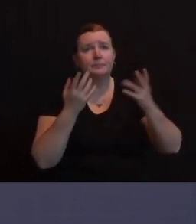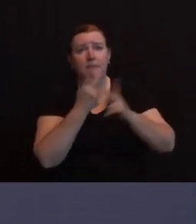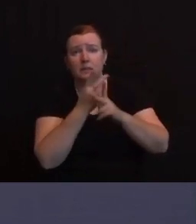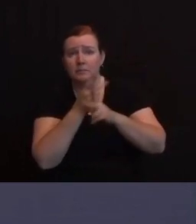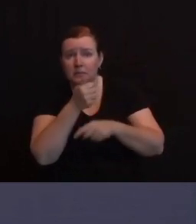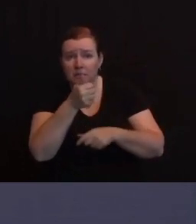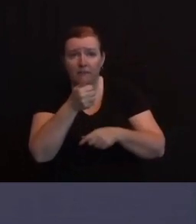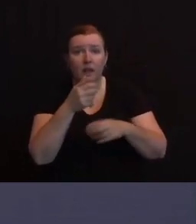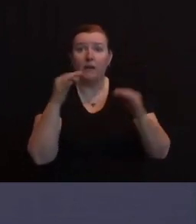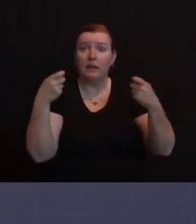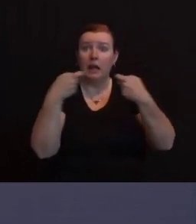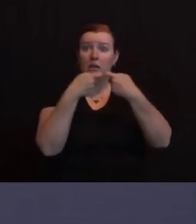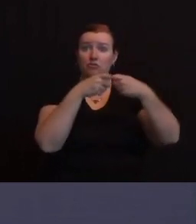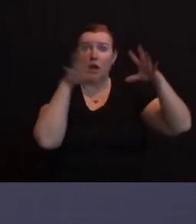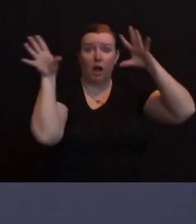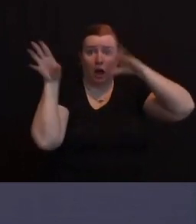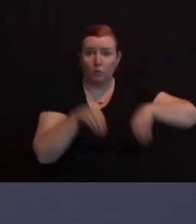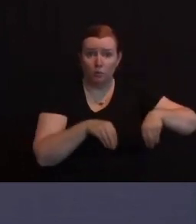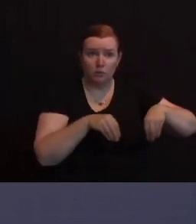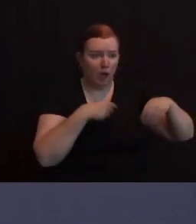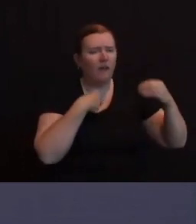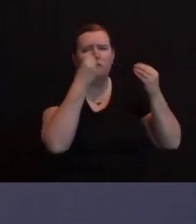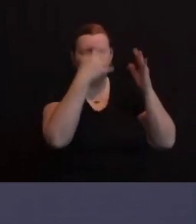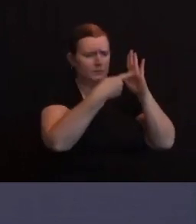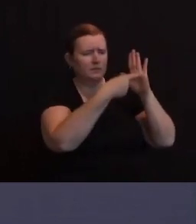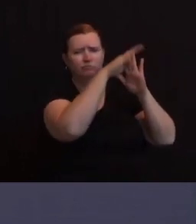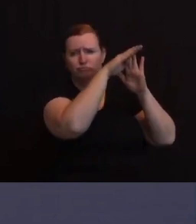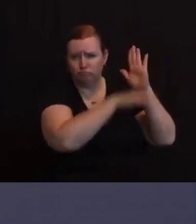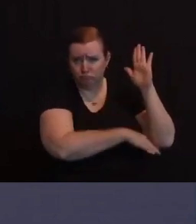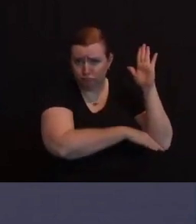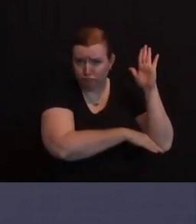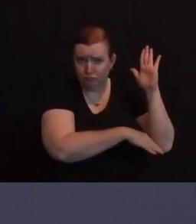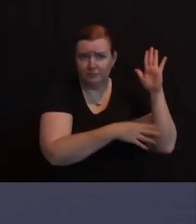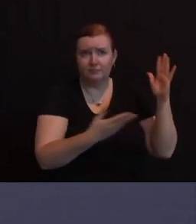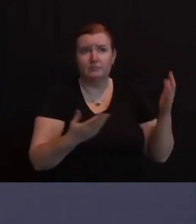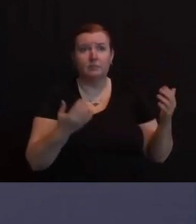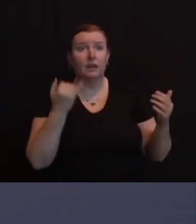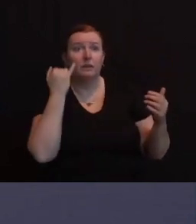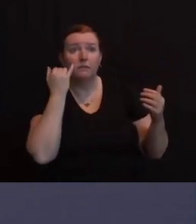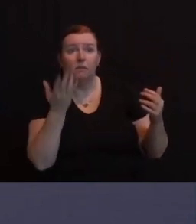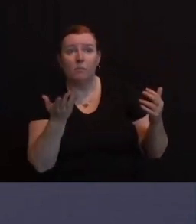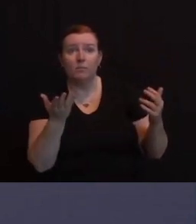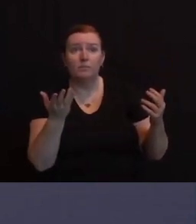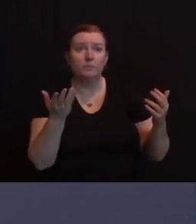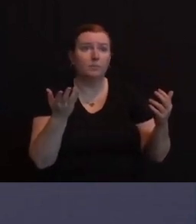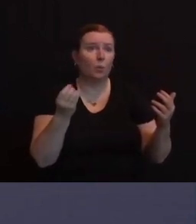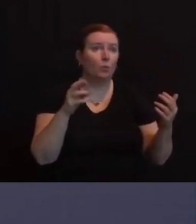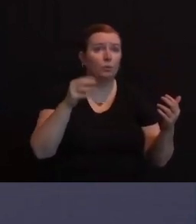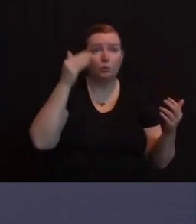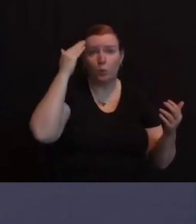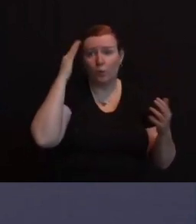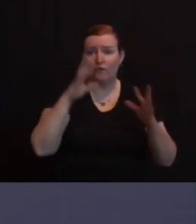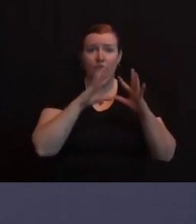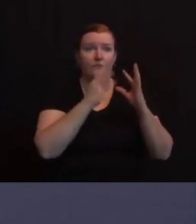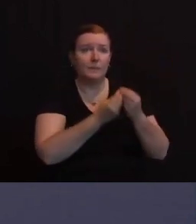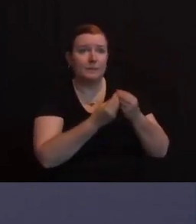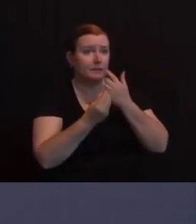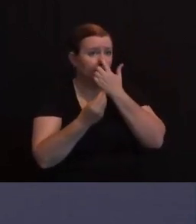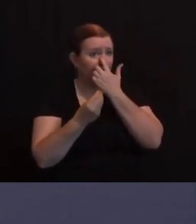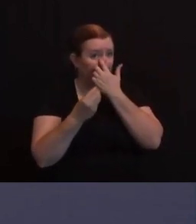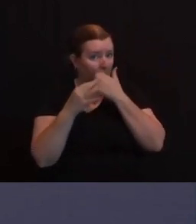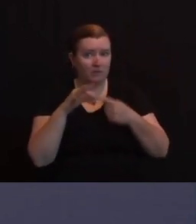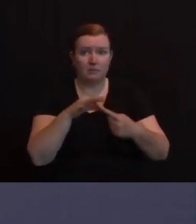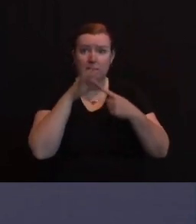point out for you or any family or friends that have any special needs that New Jersey's Special Needs Registry